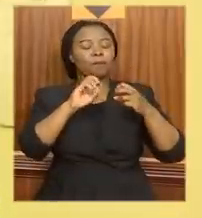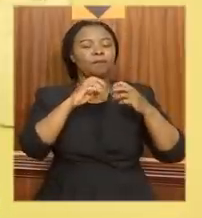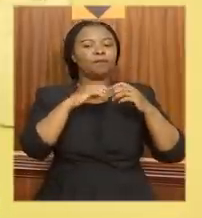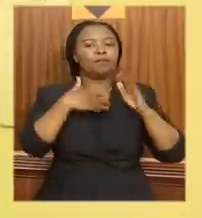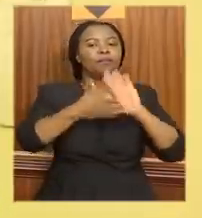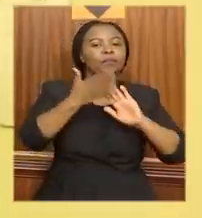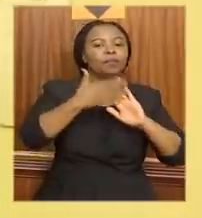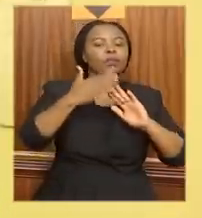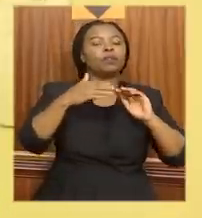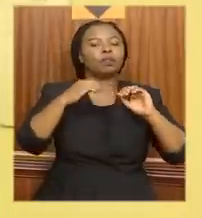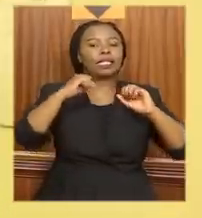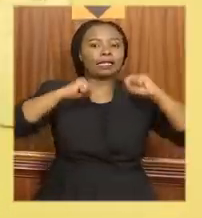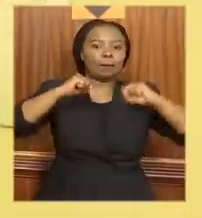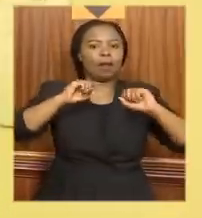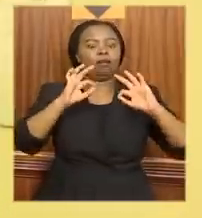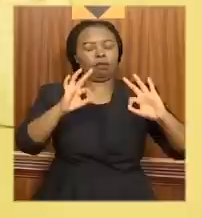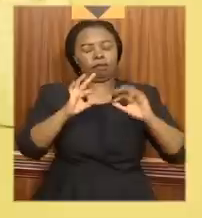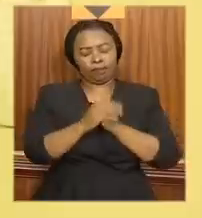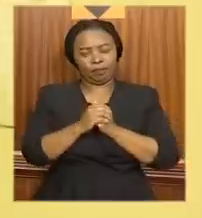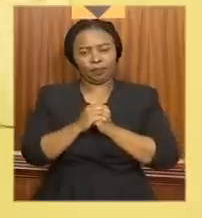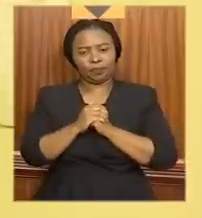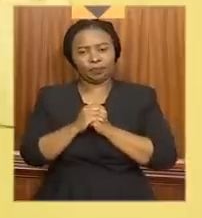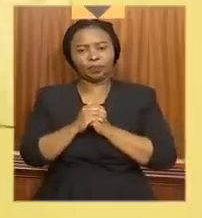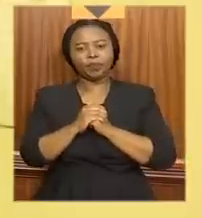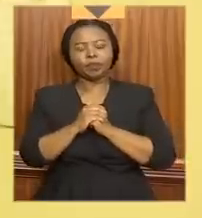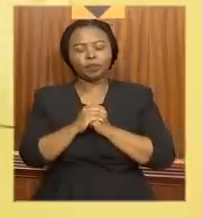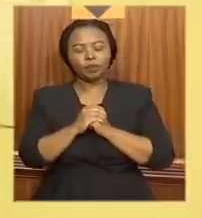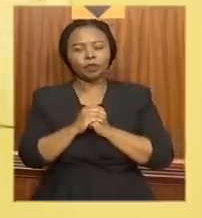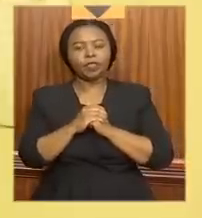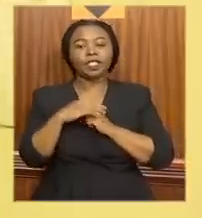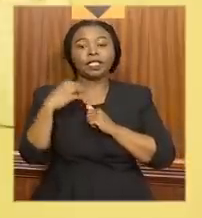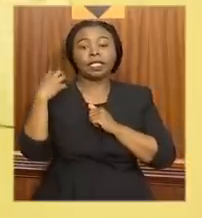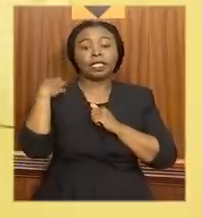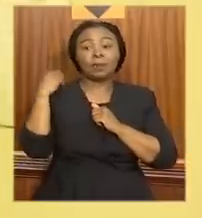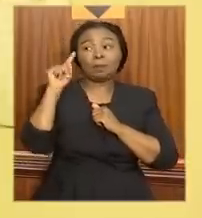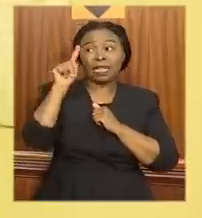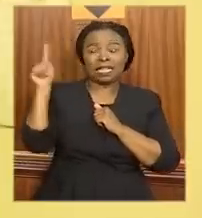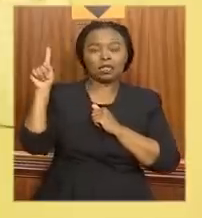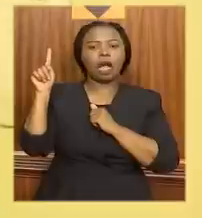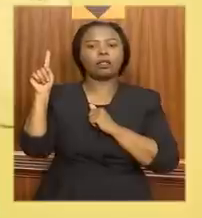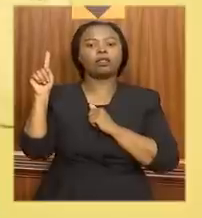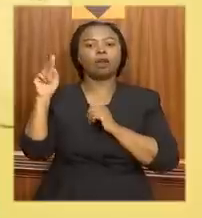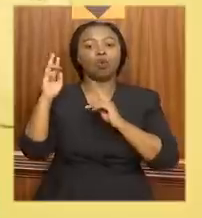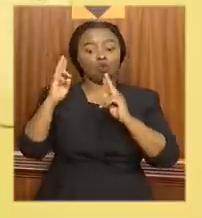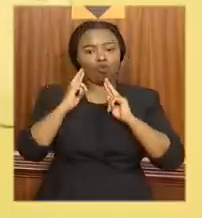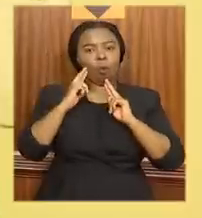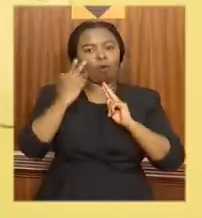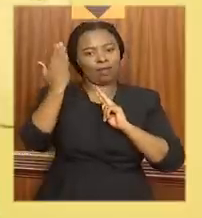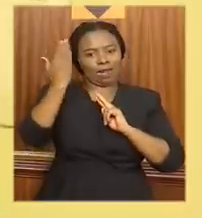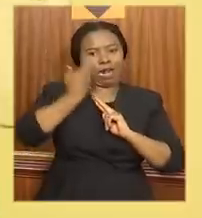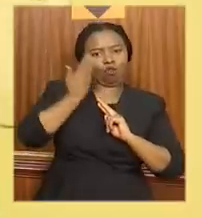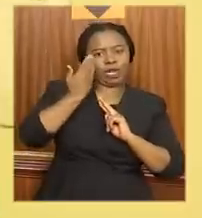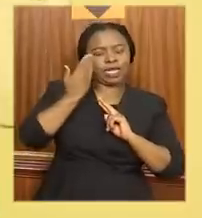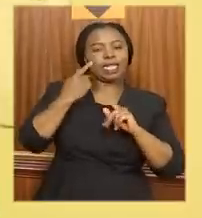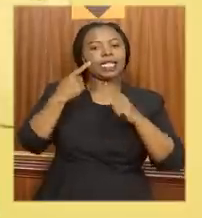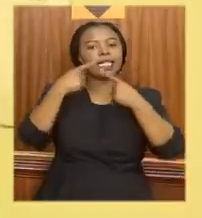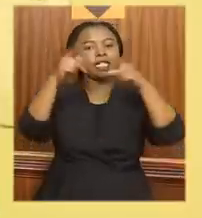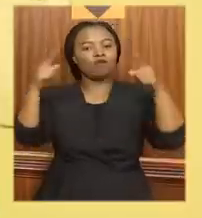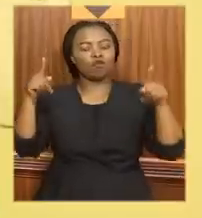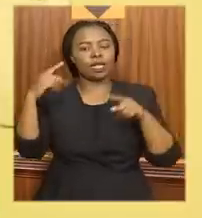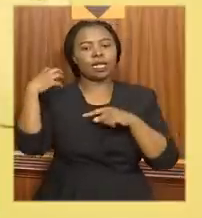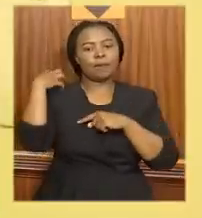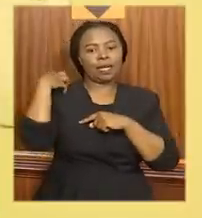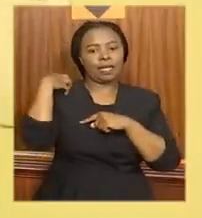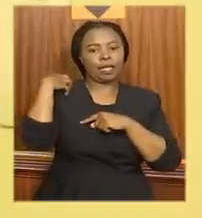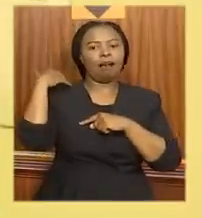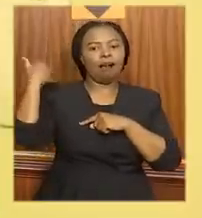generation. The relevant ministers will report to me directly from their various ministries on a regular basis